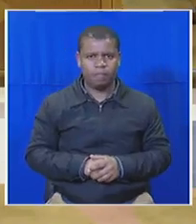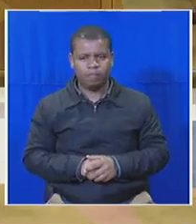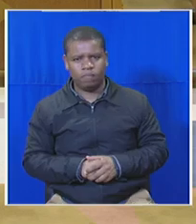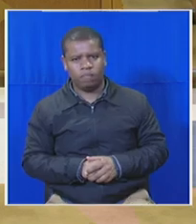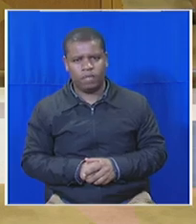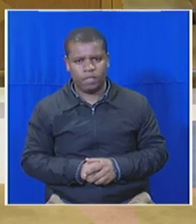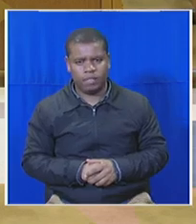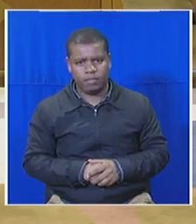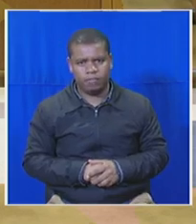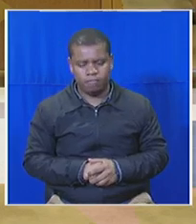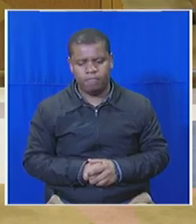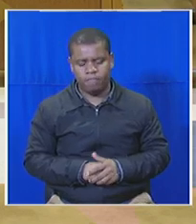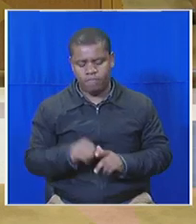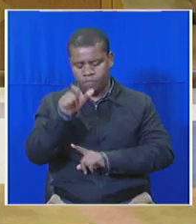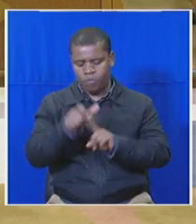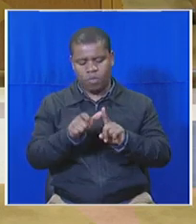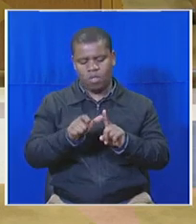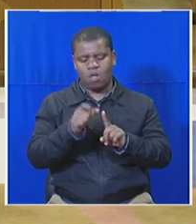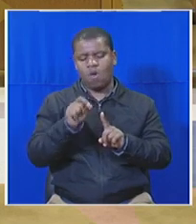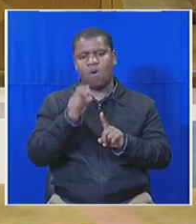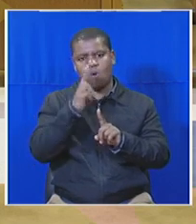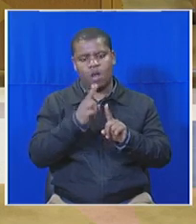The Honorable Godi.